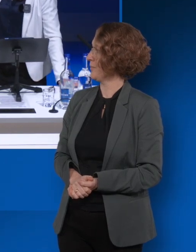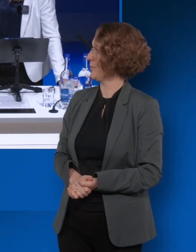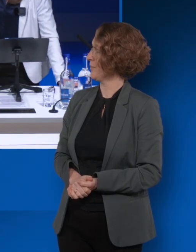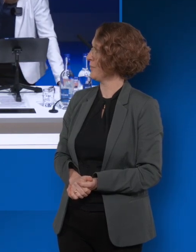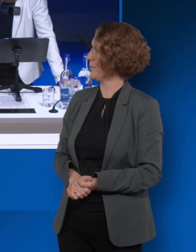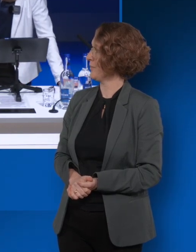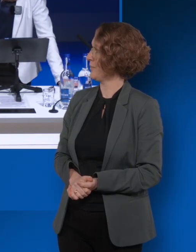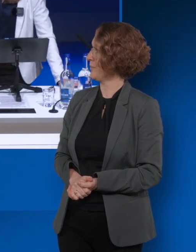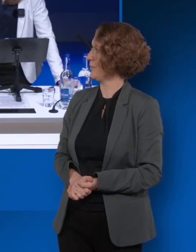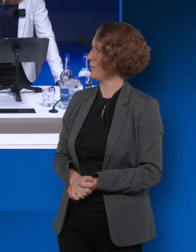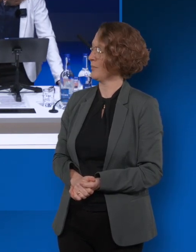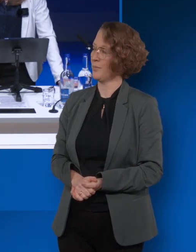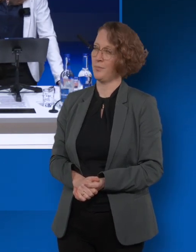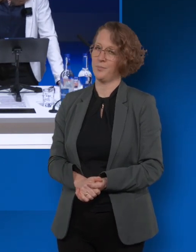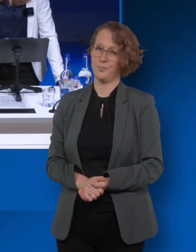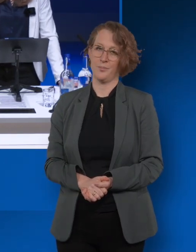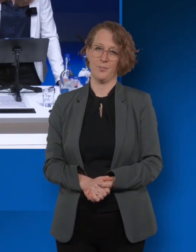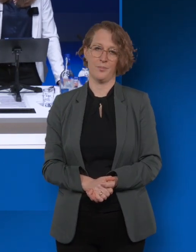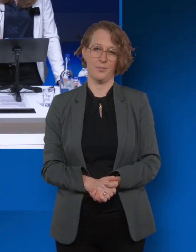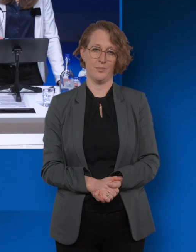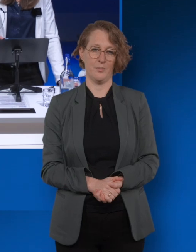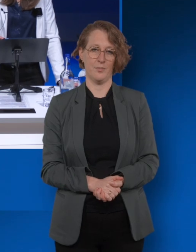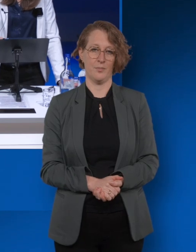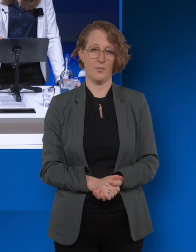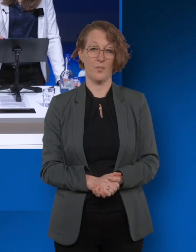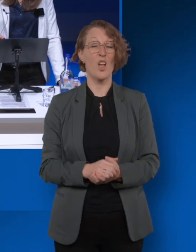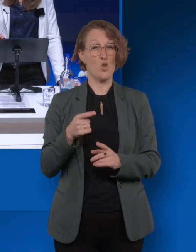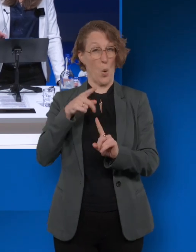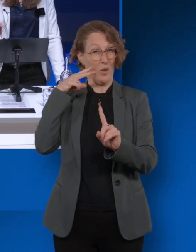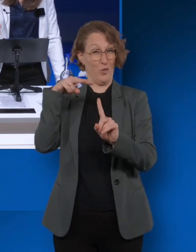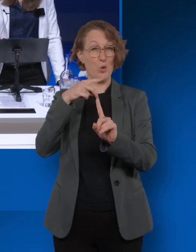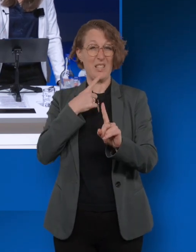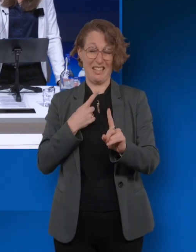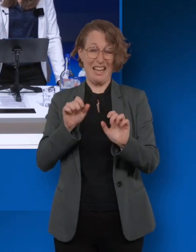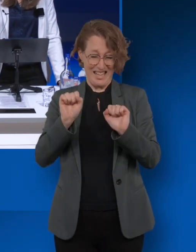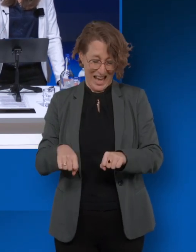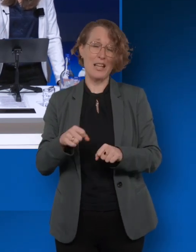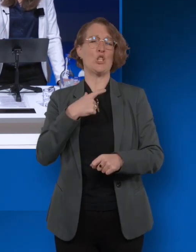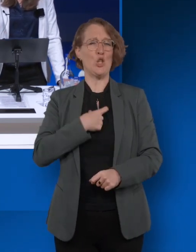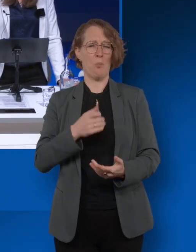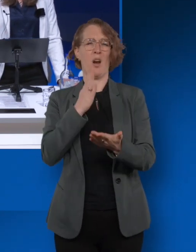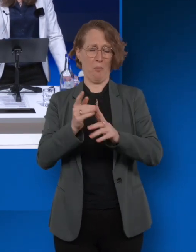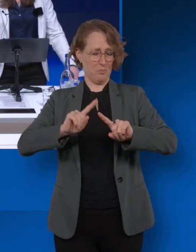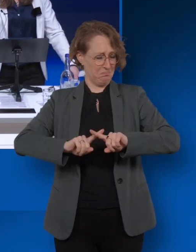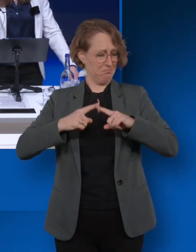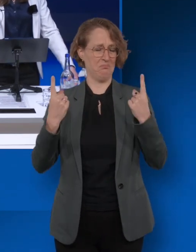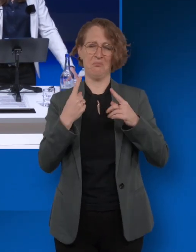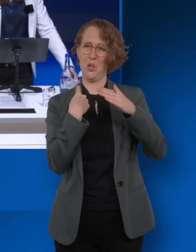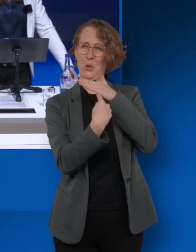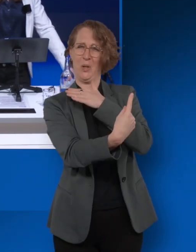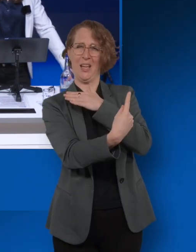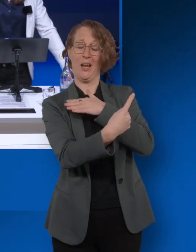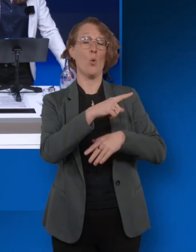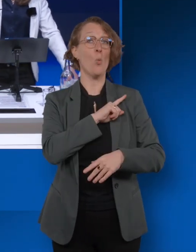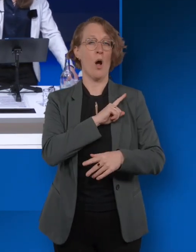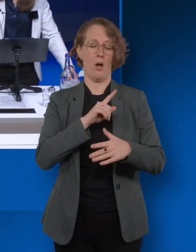dominant position on the planet. So this view says, yes, we are unique, but it's all because